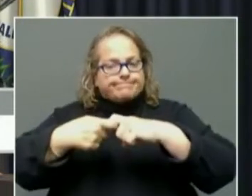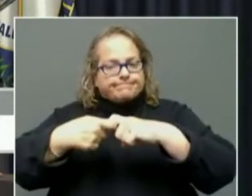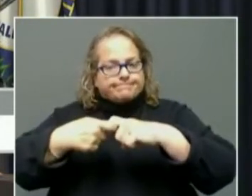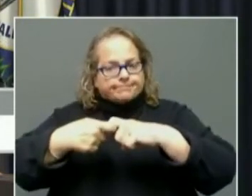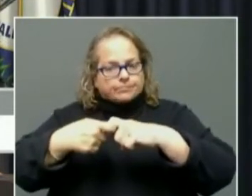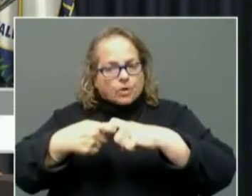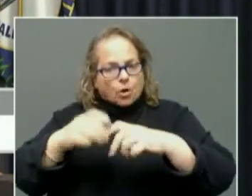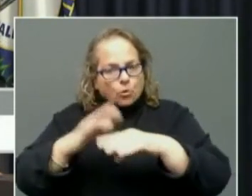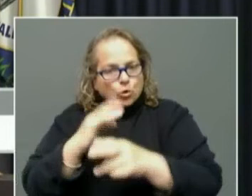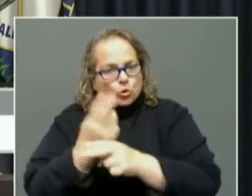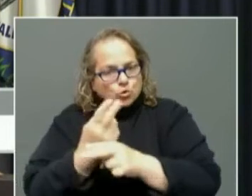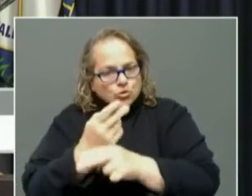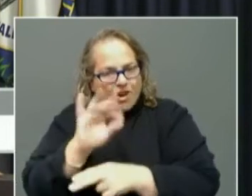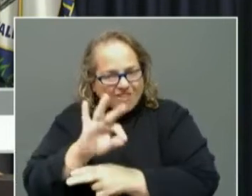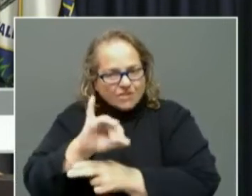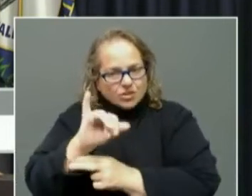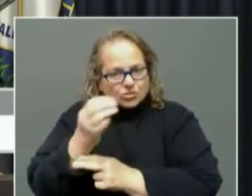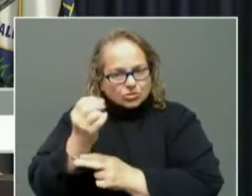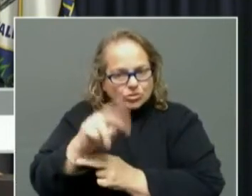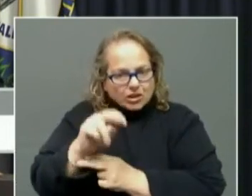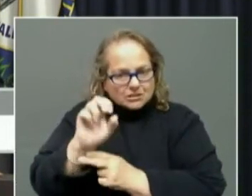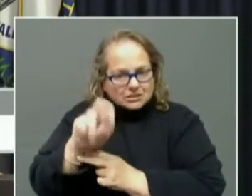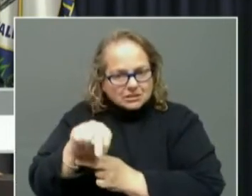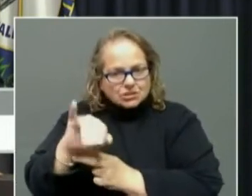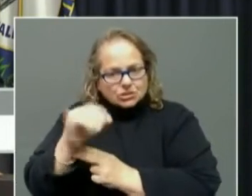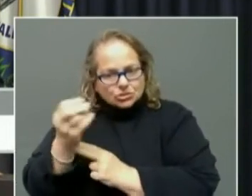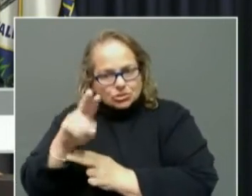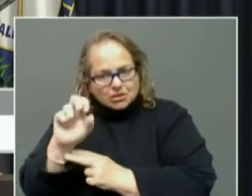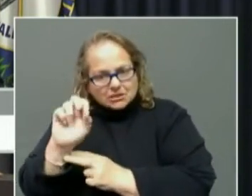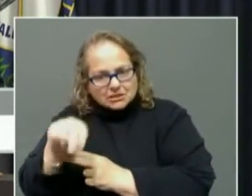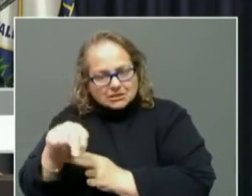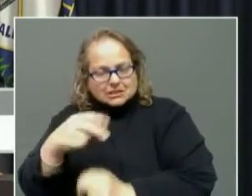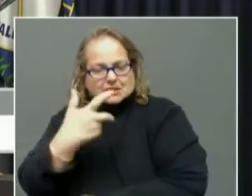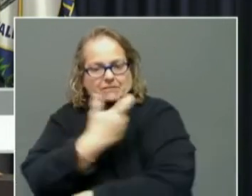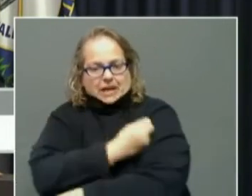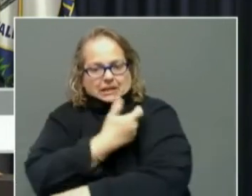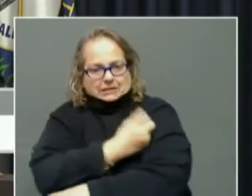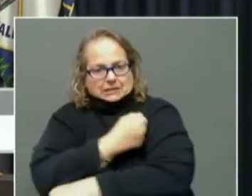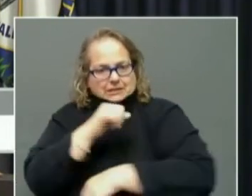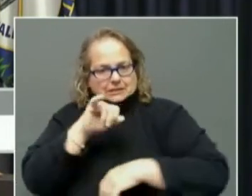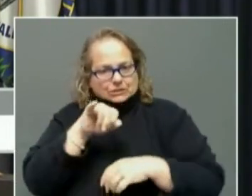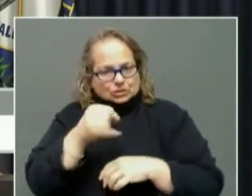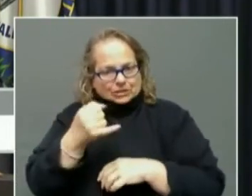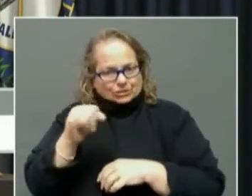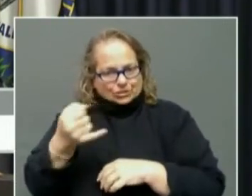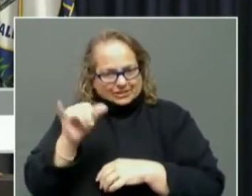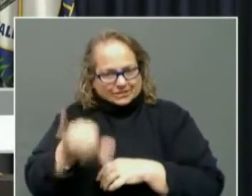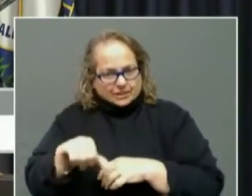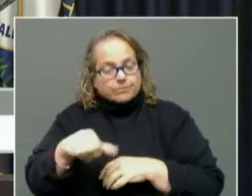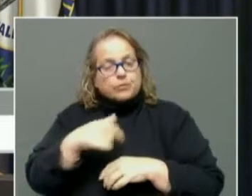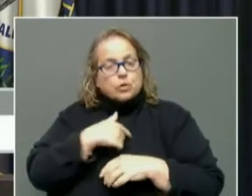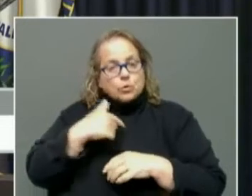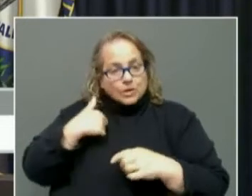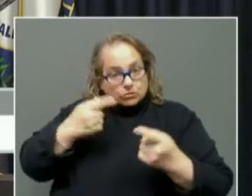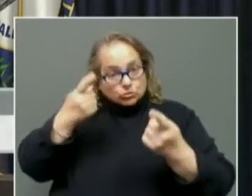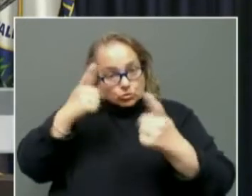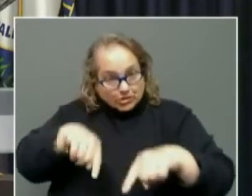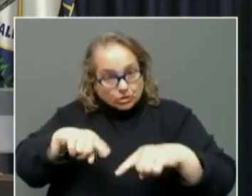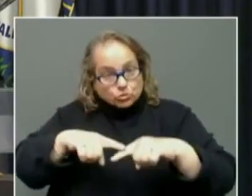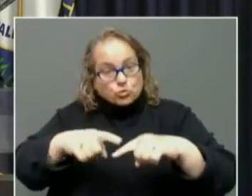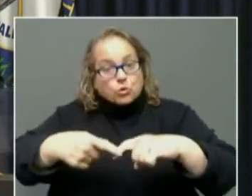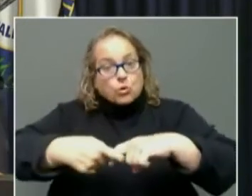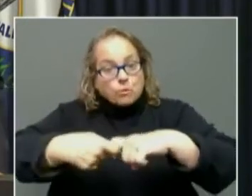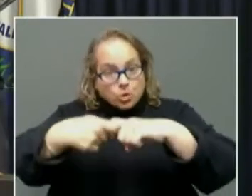Johnson & Johnson vaccine. We are agreeing to that pause, as is, to my